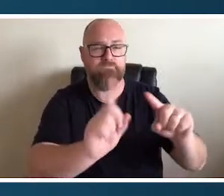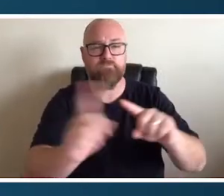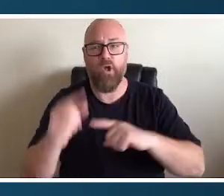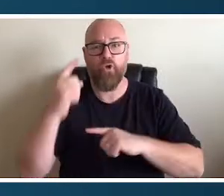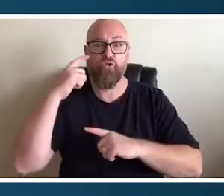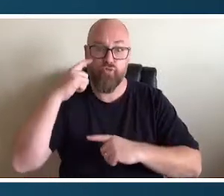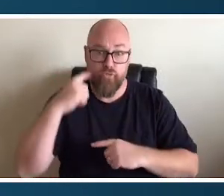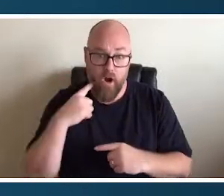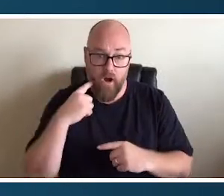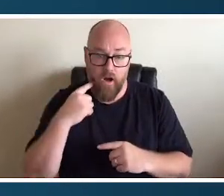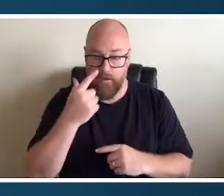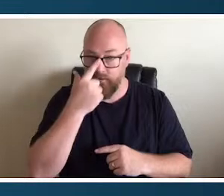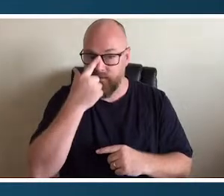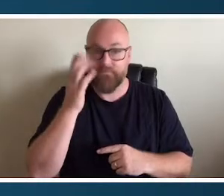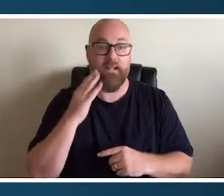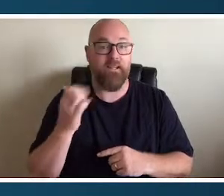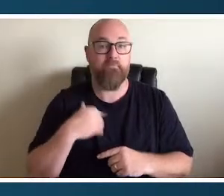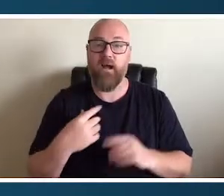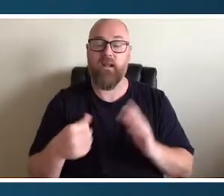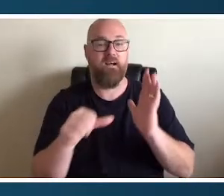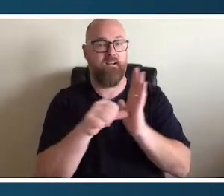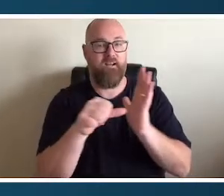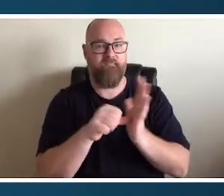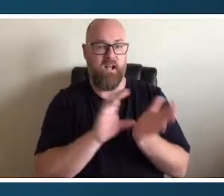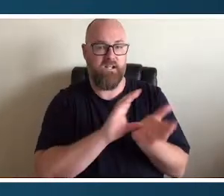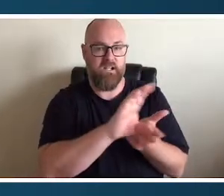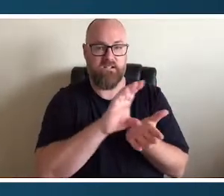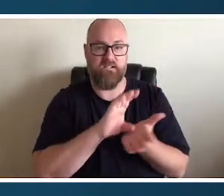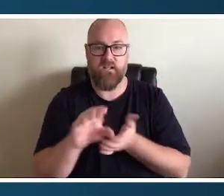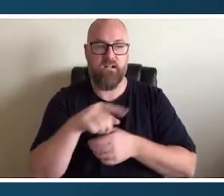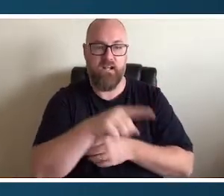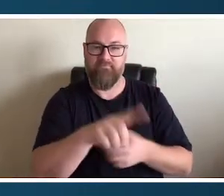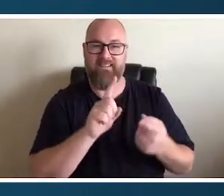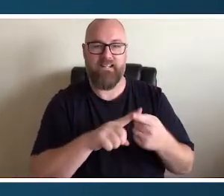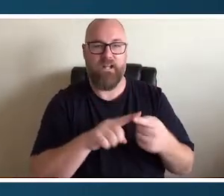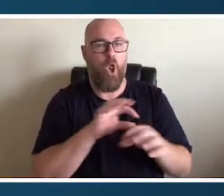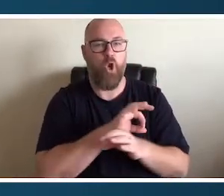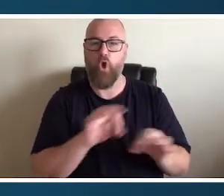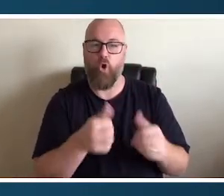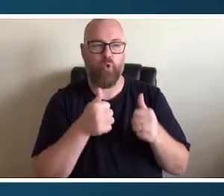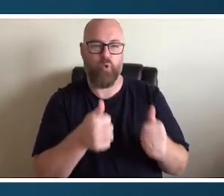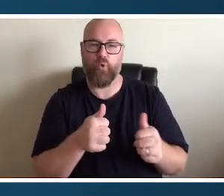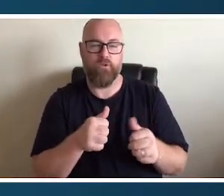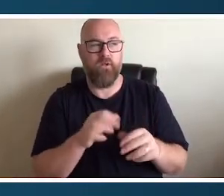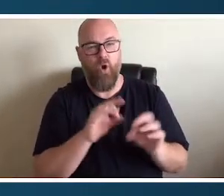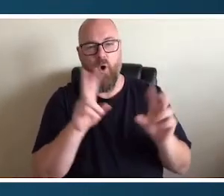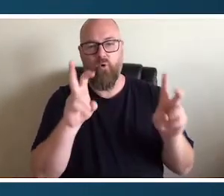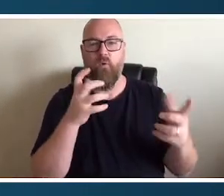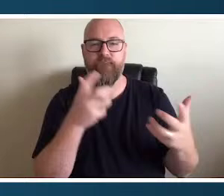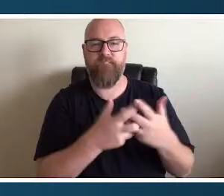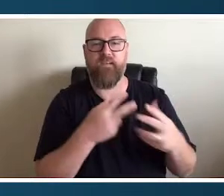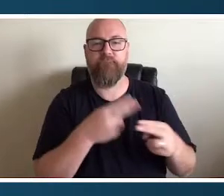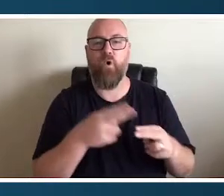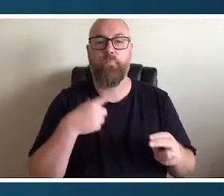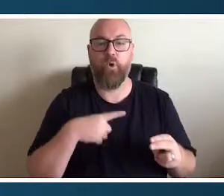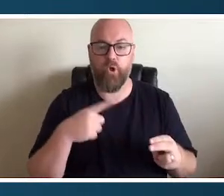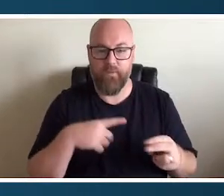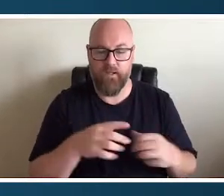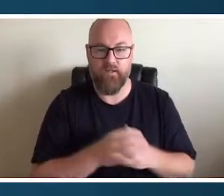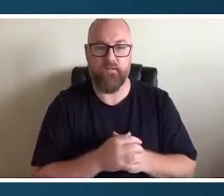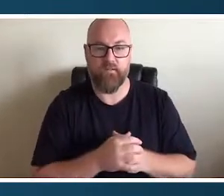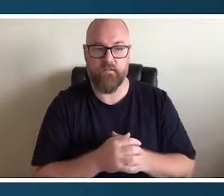that funding mechanisms are still not fit for purpose. Anticipatory action and prevention